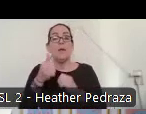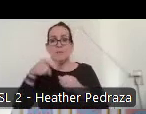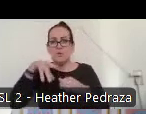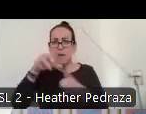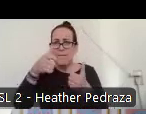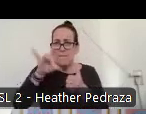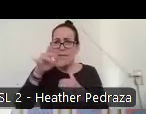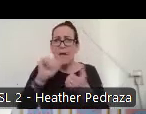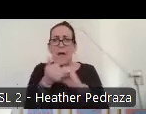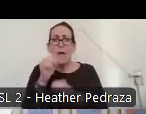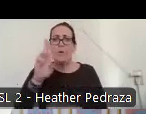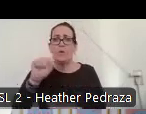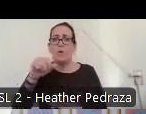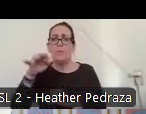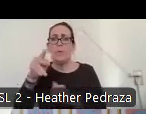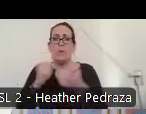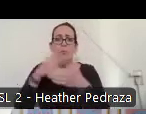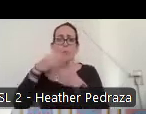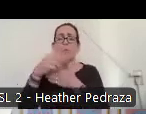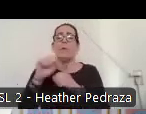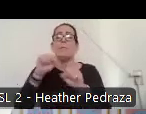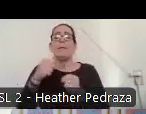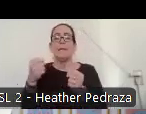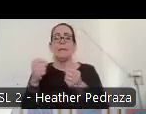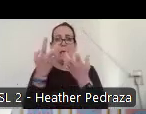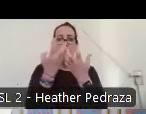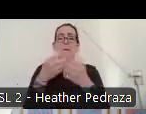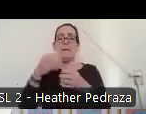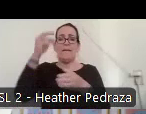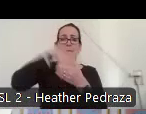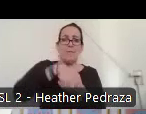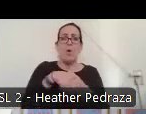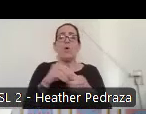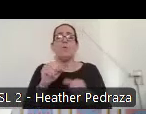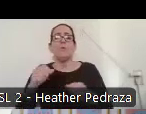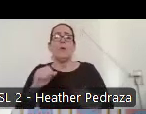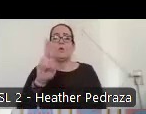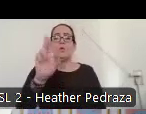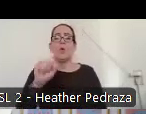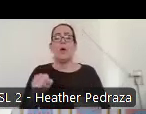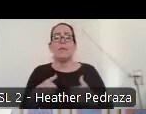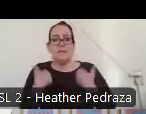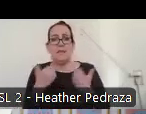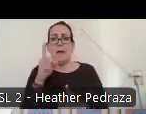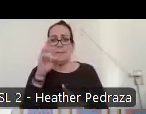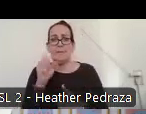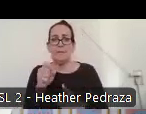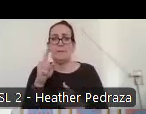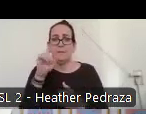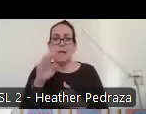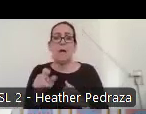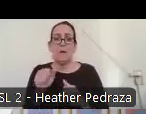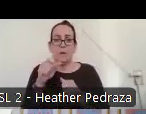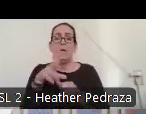into day-to-day life. And I believe some of that work is happening at the US Pointer sites in